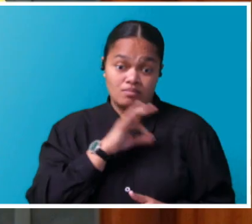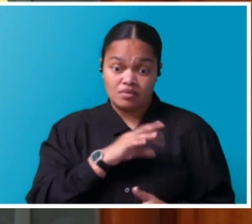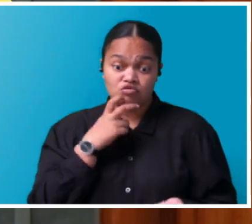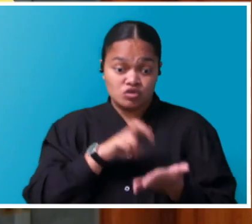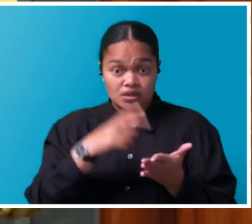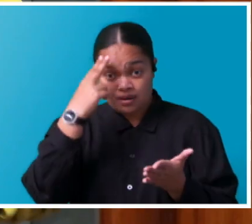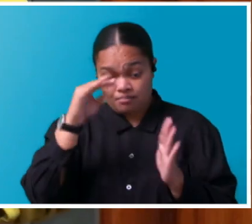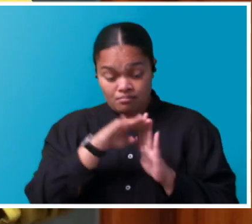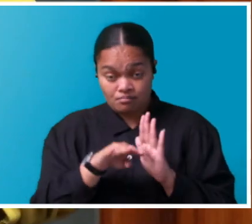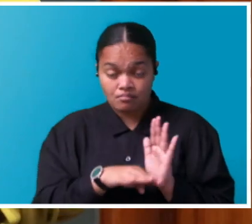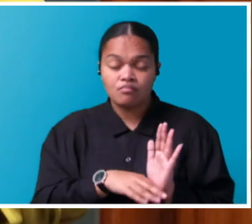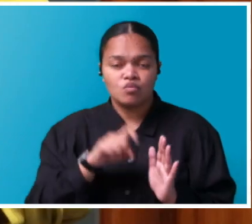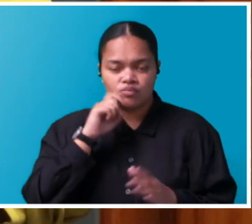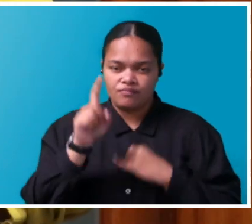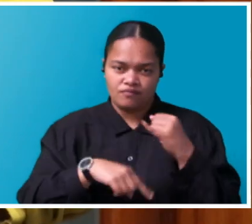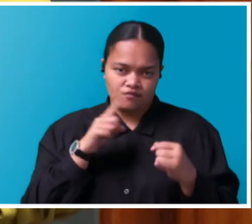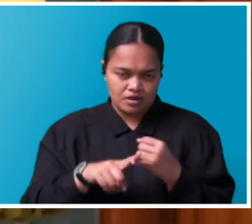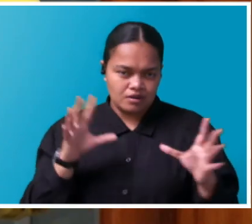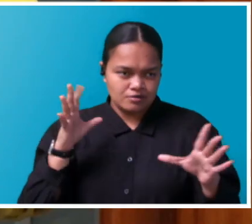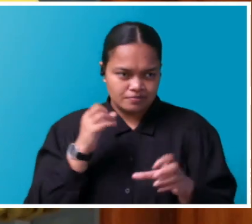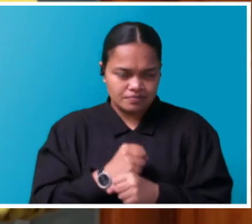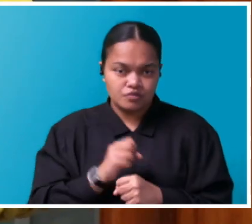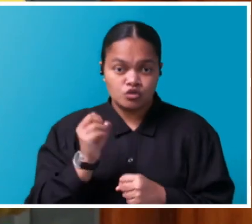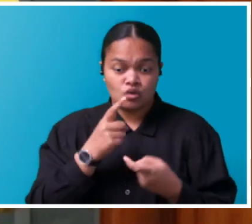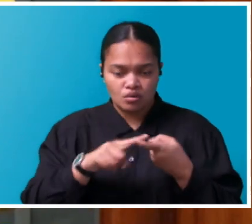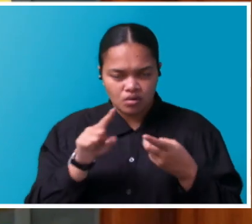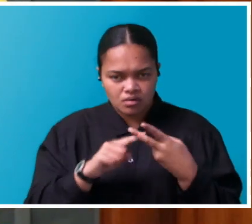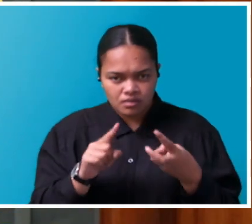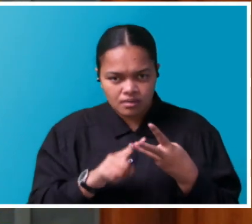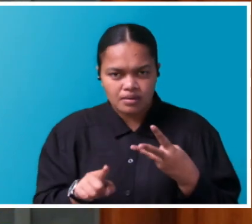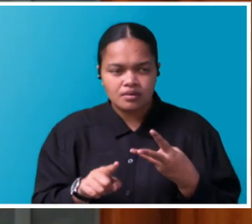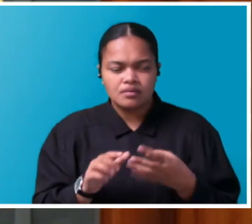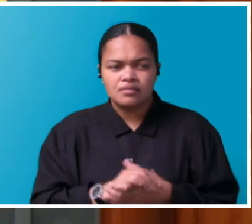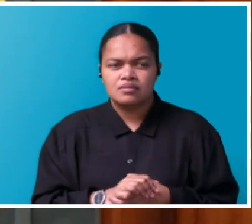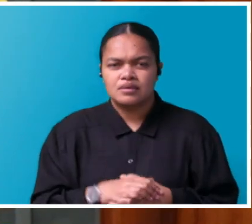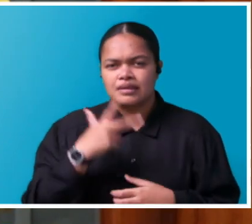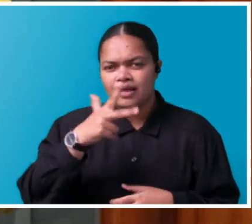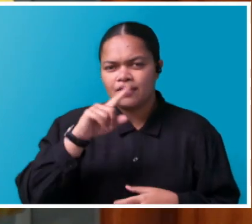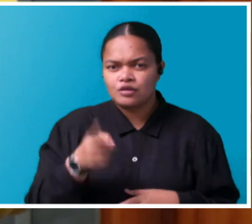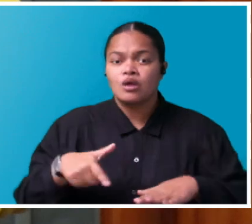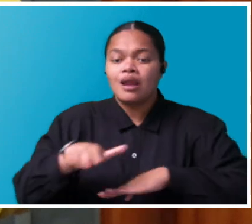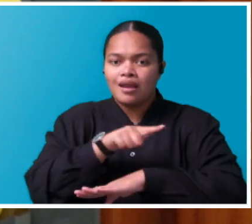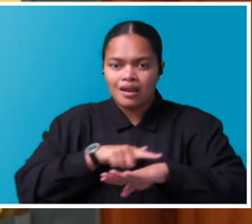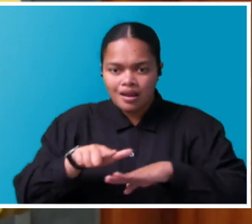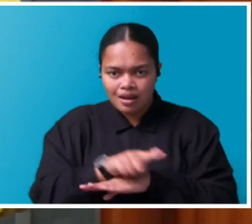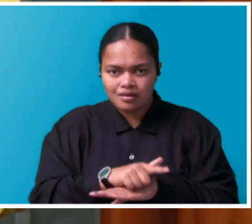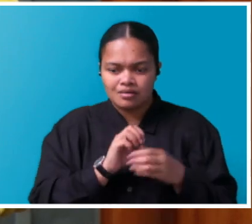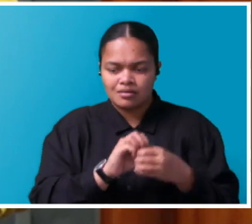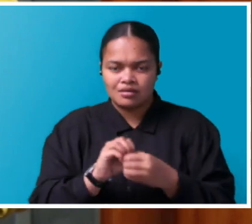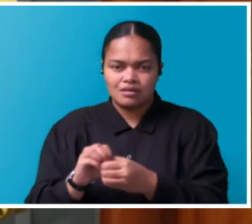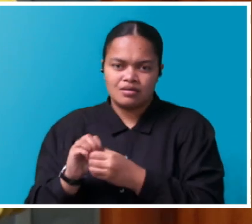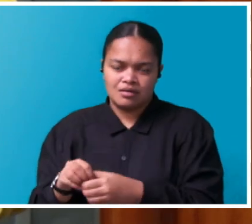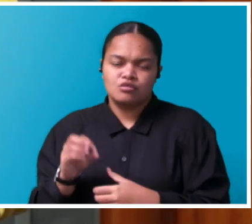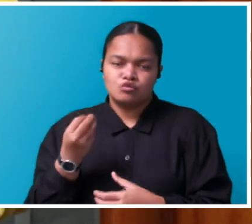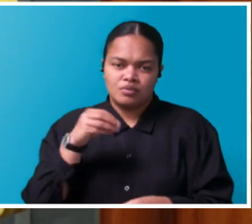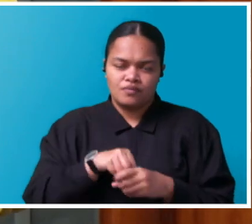be finalized. The preliminary figures indicate that there is an estimated 8,000 land units anticipated to be involved